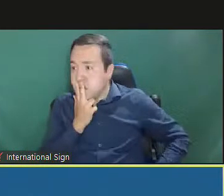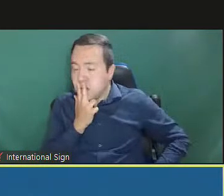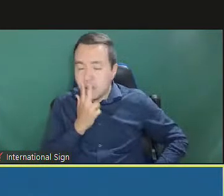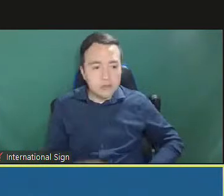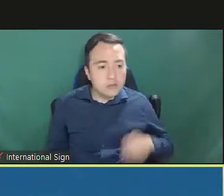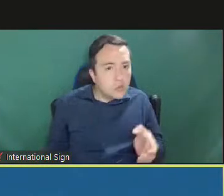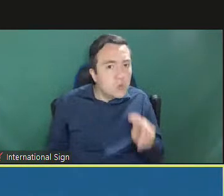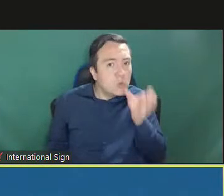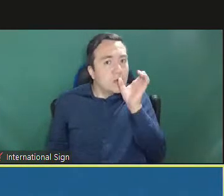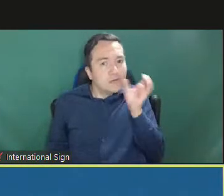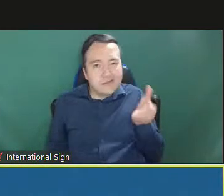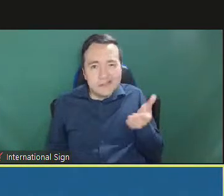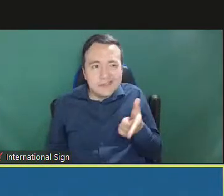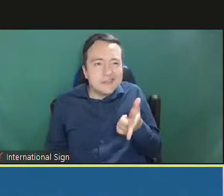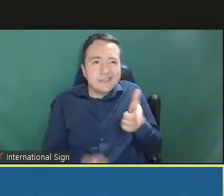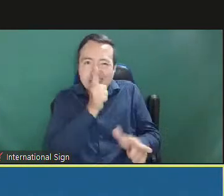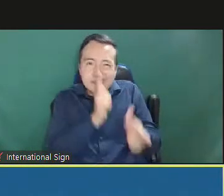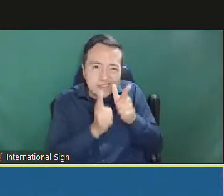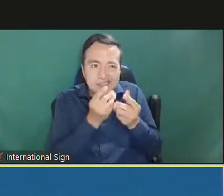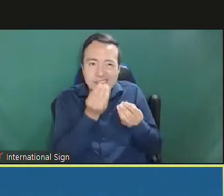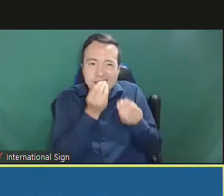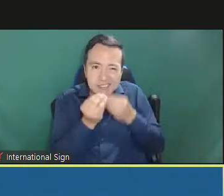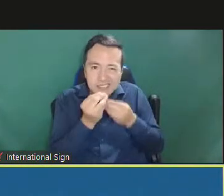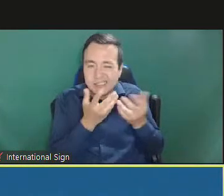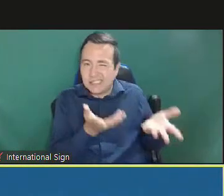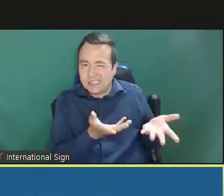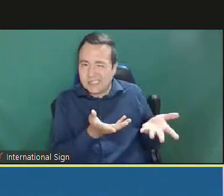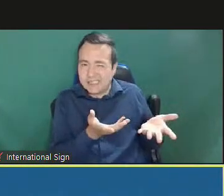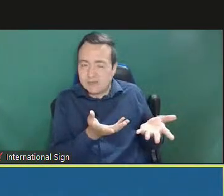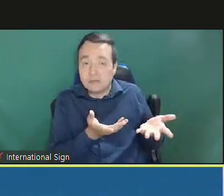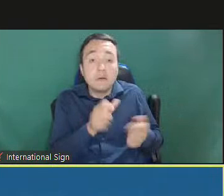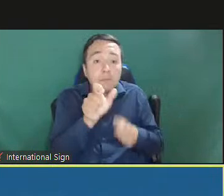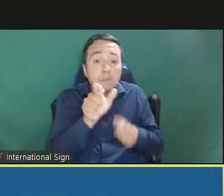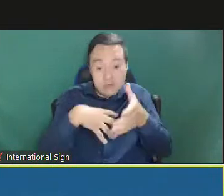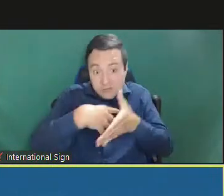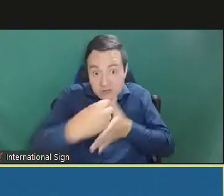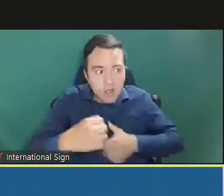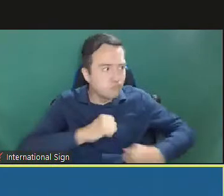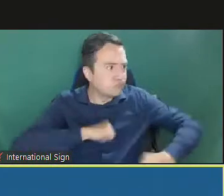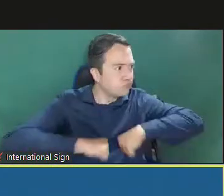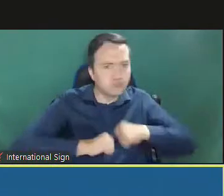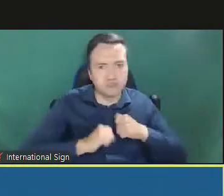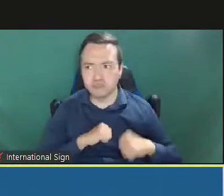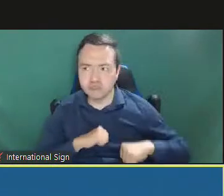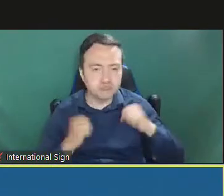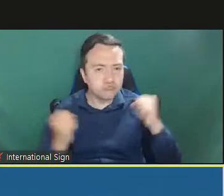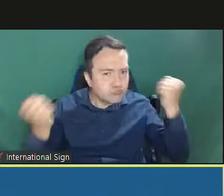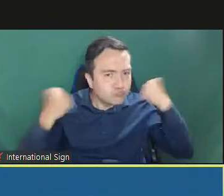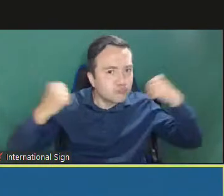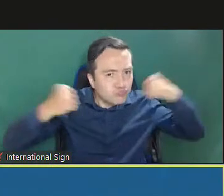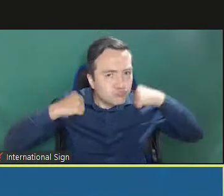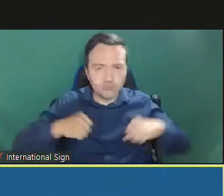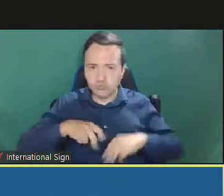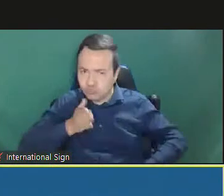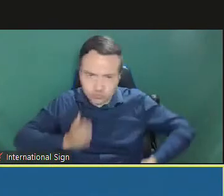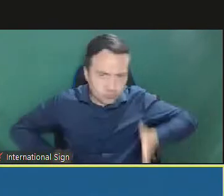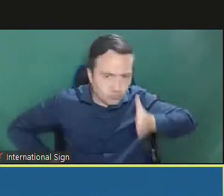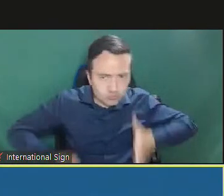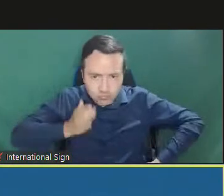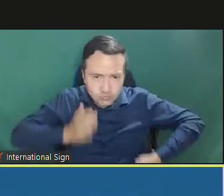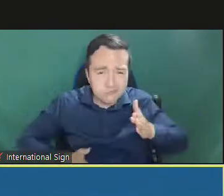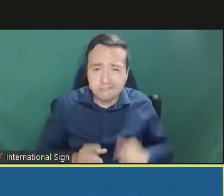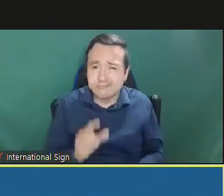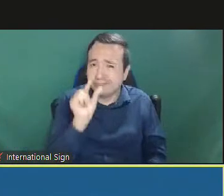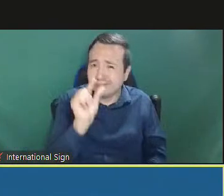particularly challenging for those living in vulnerable situations. Most of the progress in policies to address NCD risk factors has